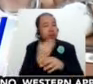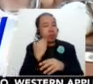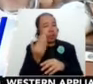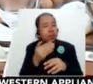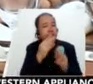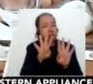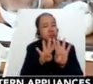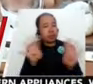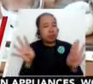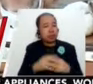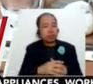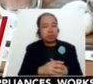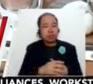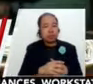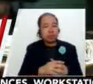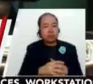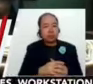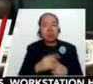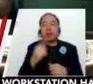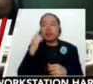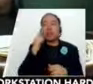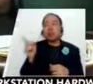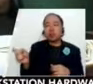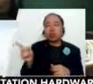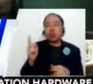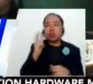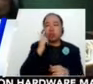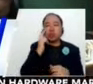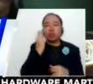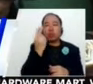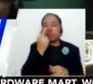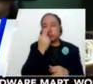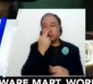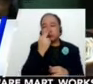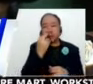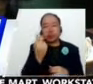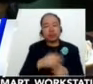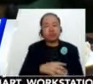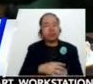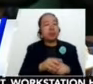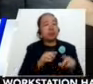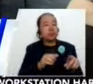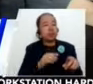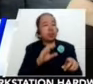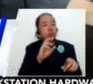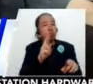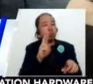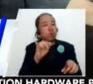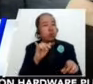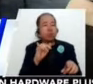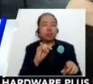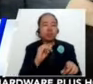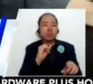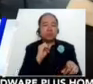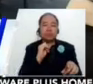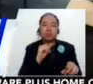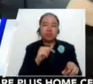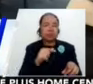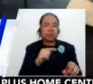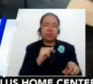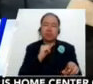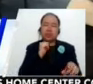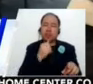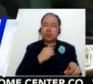I think he's just joking, sir. Si Retired General Catalino Cuy, hindi nagustuhan ang pag-ugnay sa kanya sa Davao Death Squad